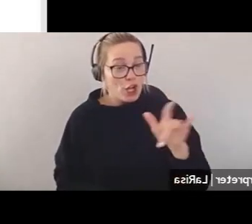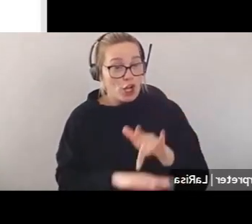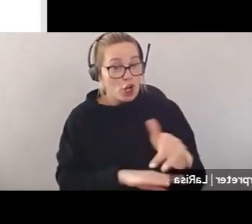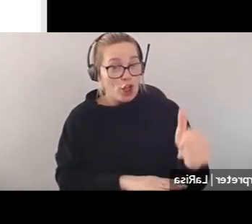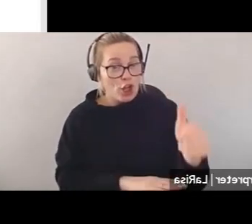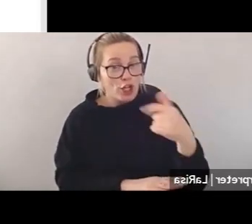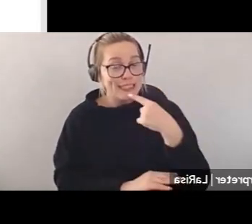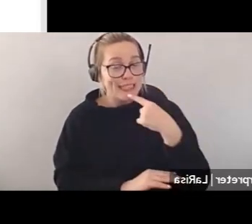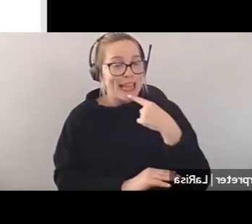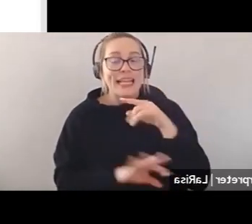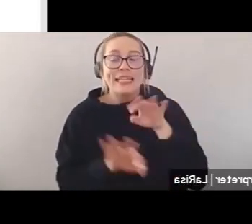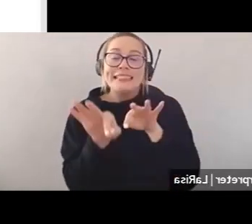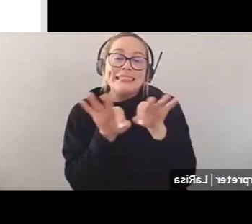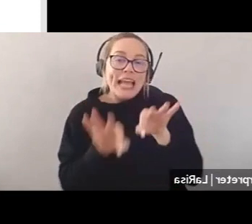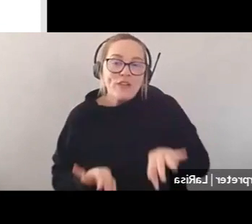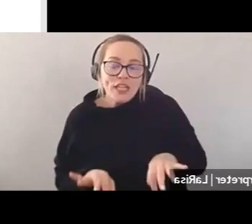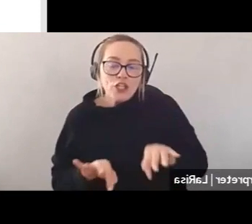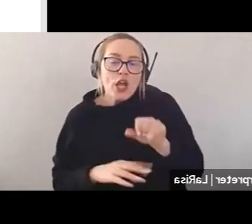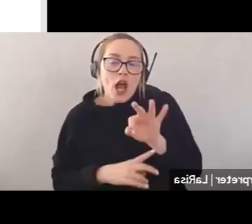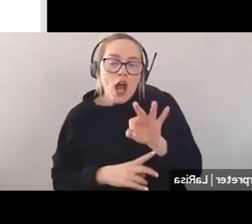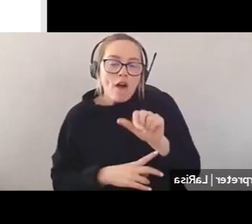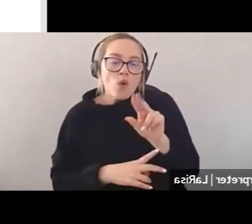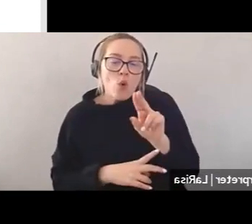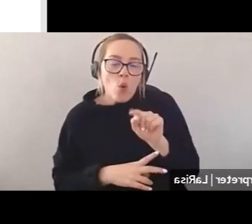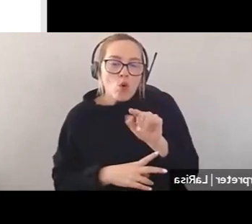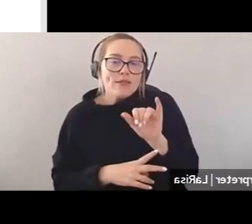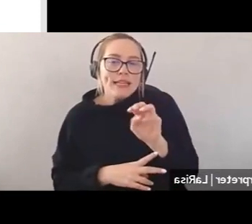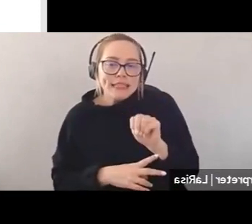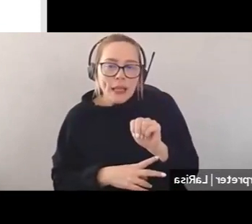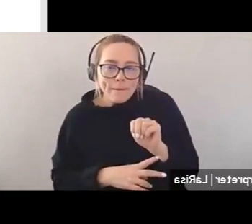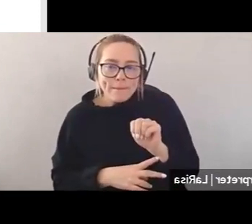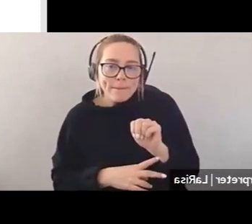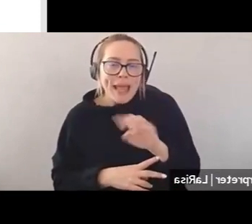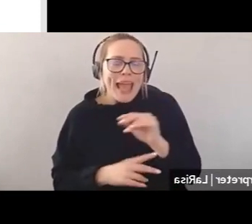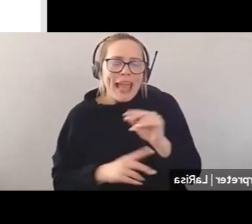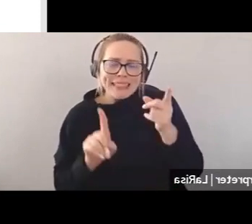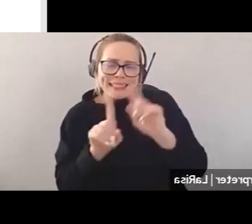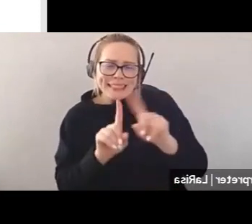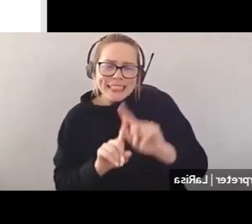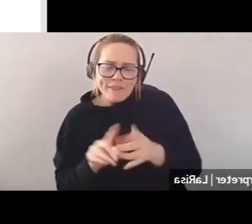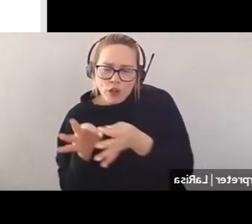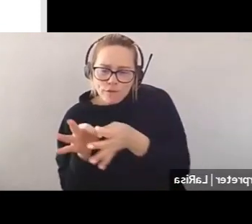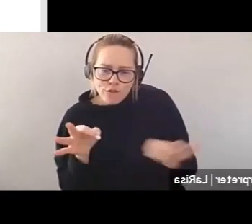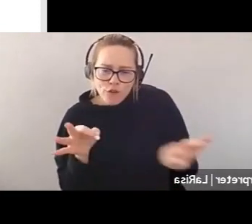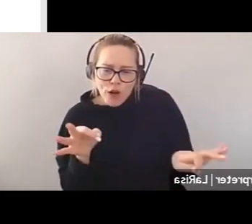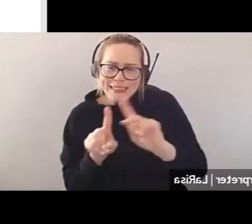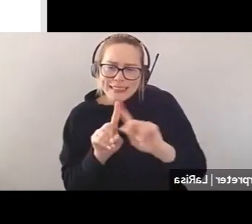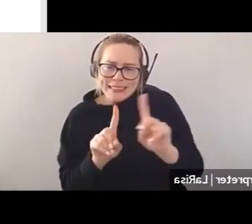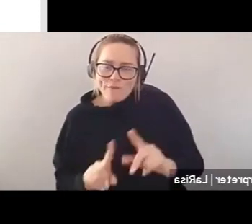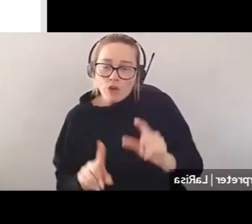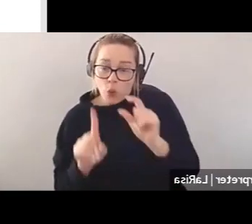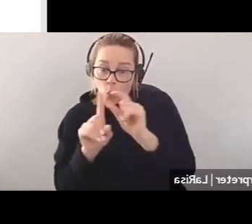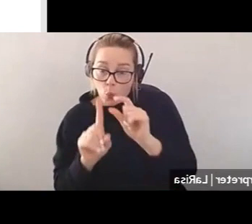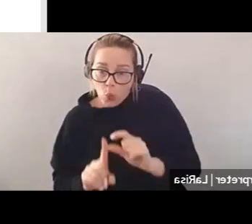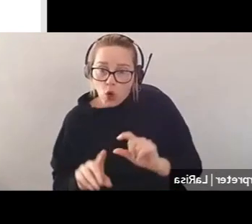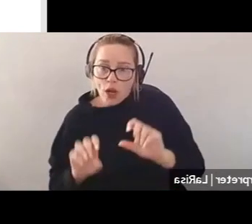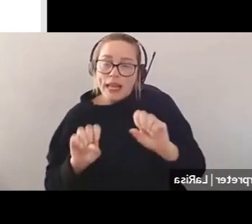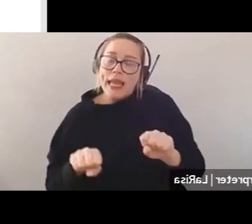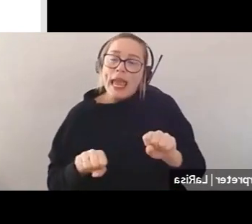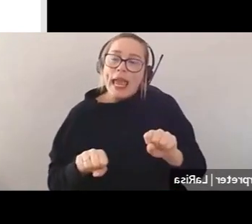I really enjoyed when Rachel earlier talked about the definitions of autism and